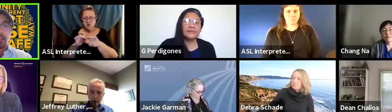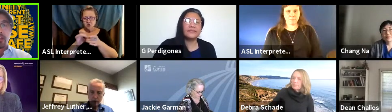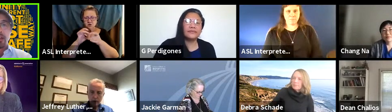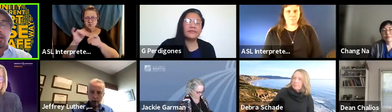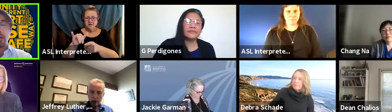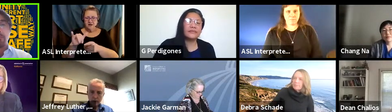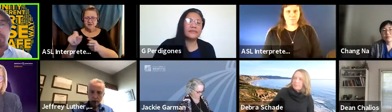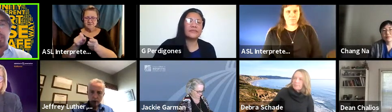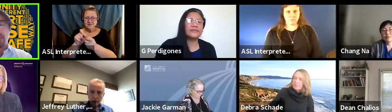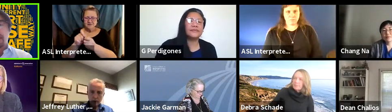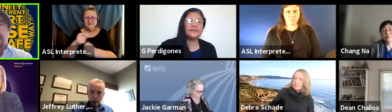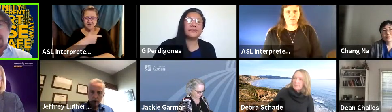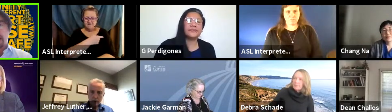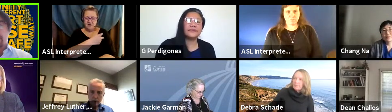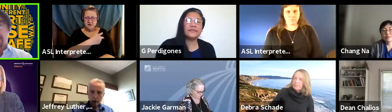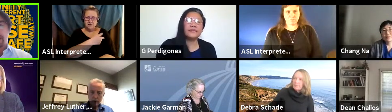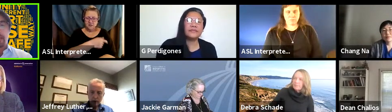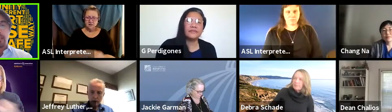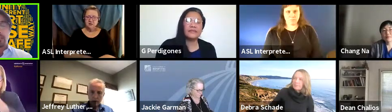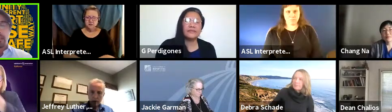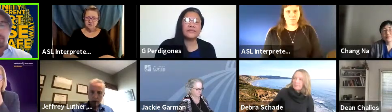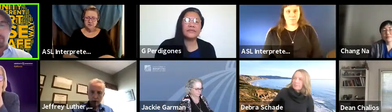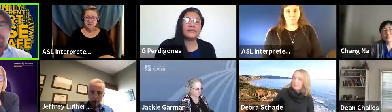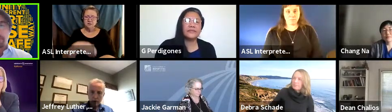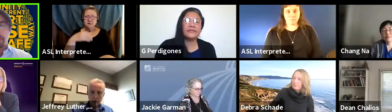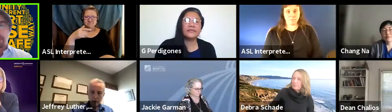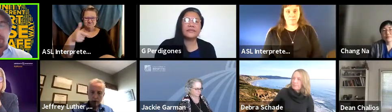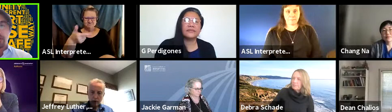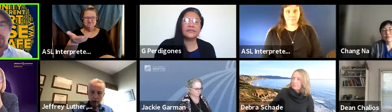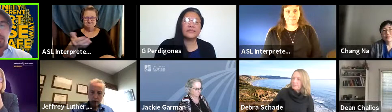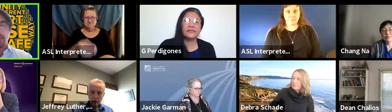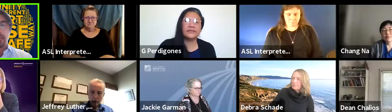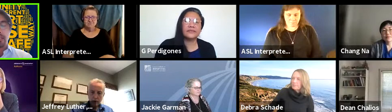vaccines? I know that